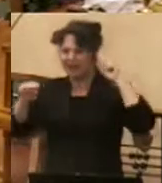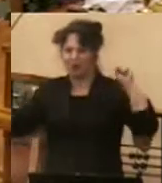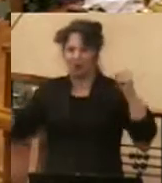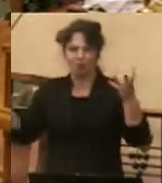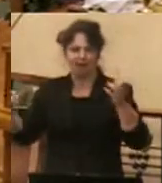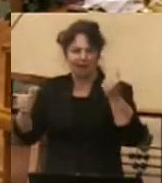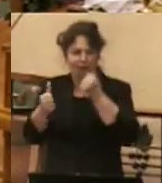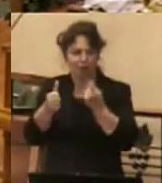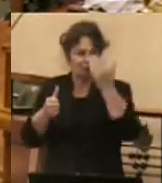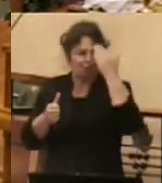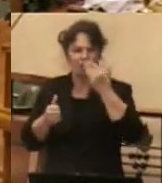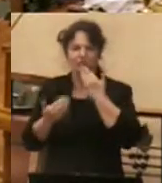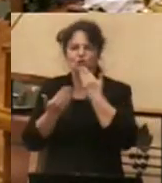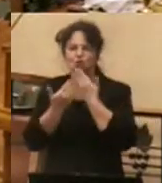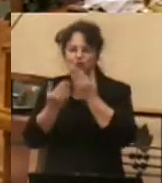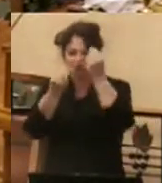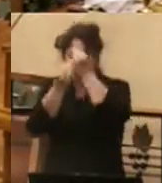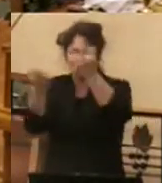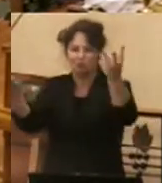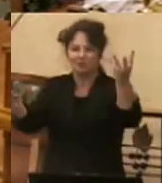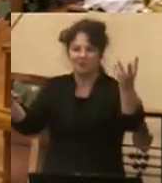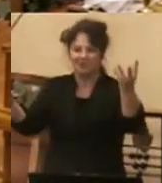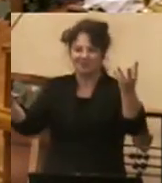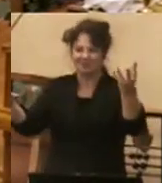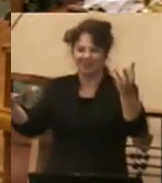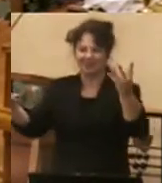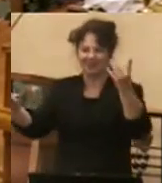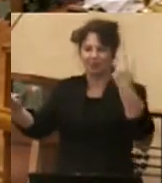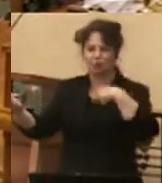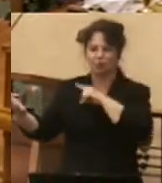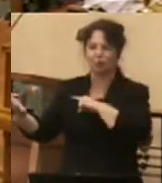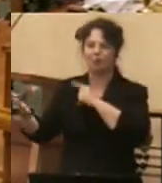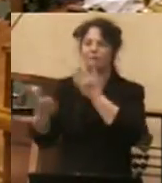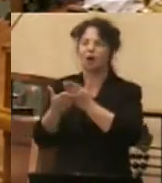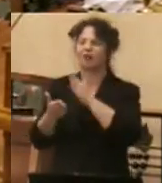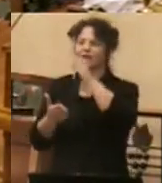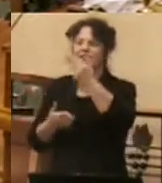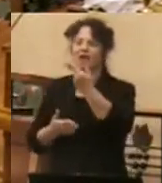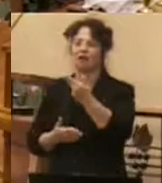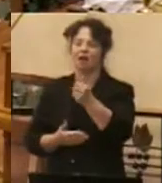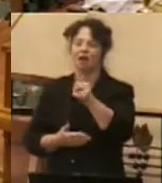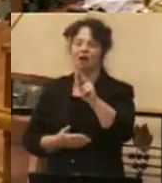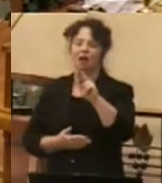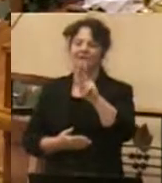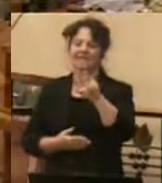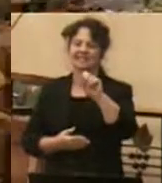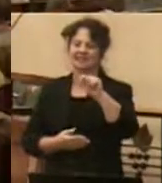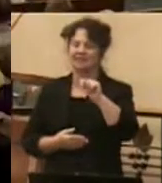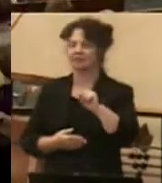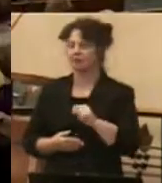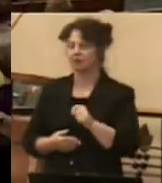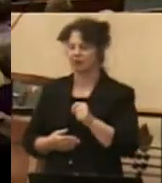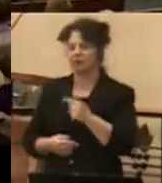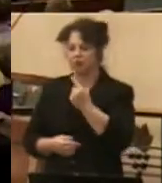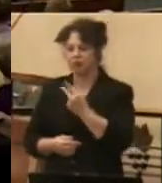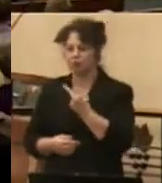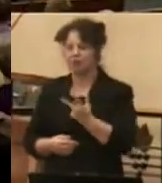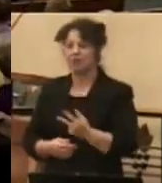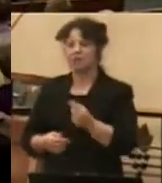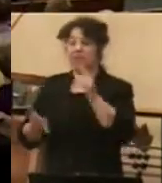news. And we'll be part of the harvest in this way. So on 3, as loud as you can. 1, 2,